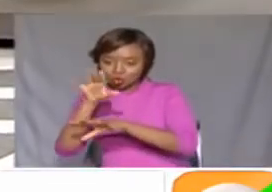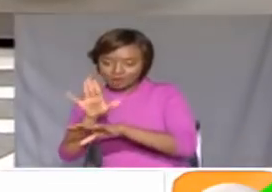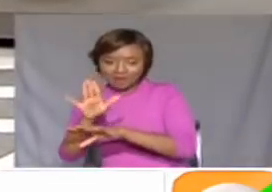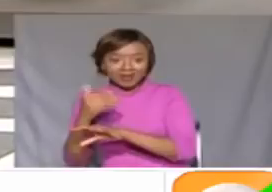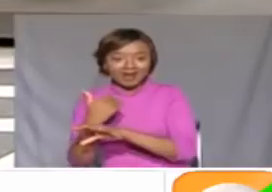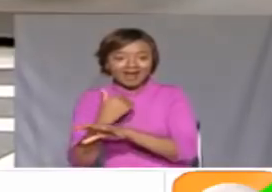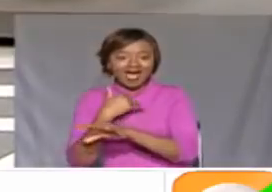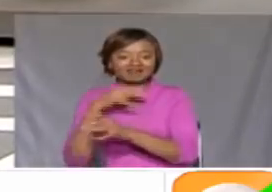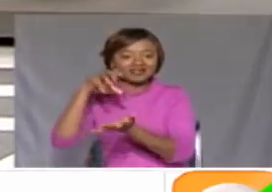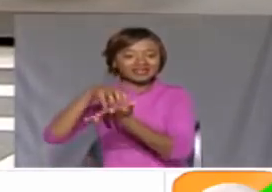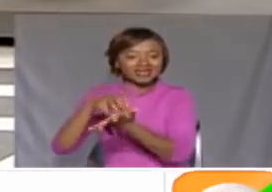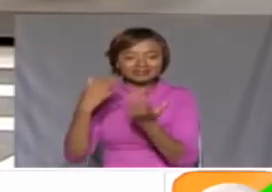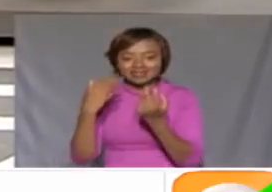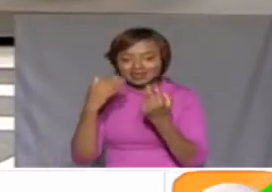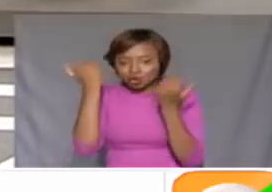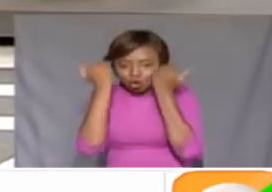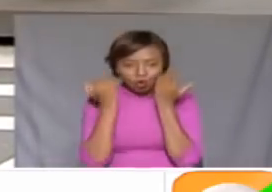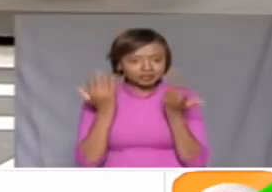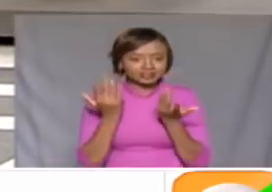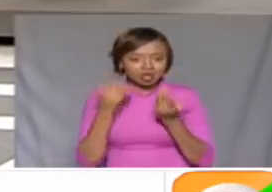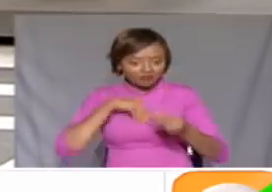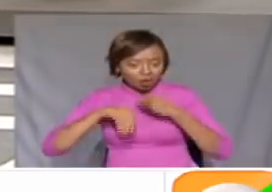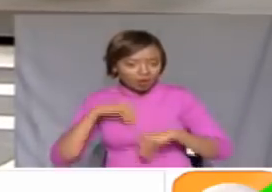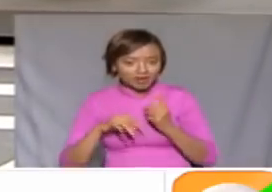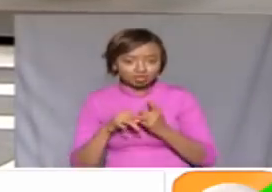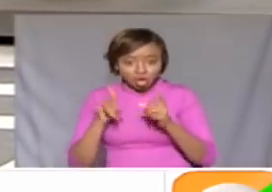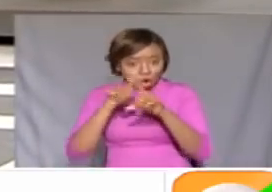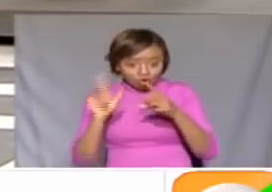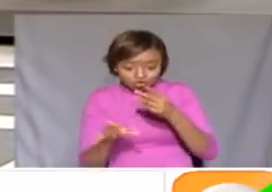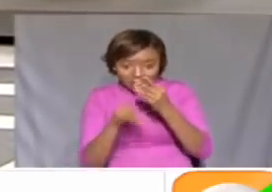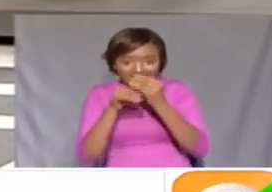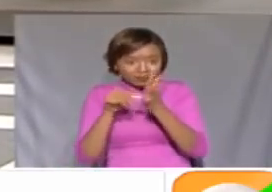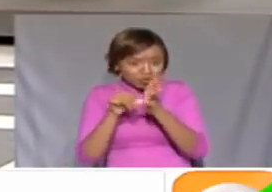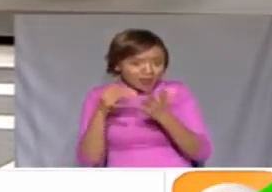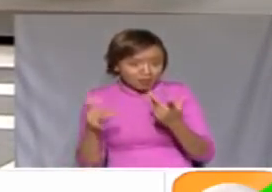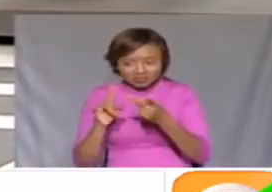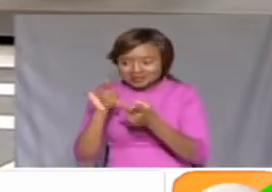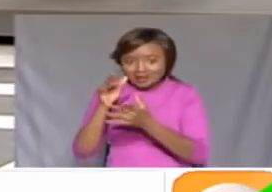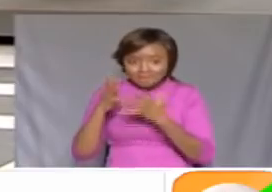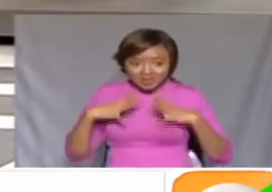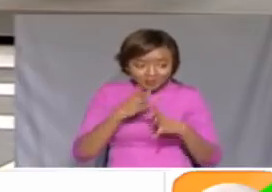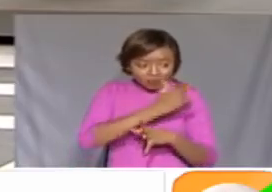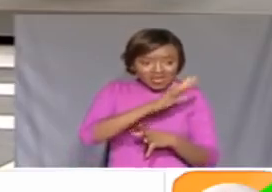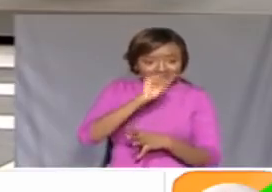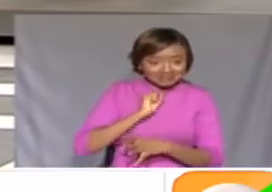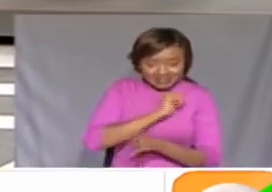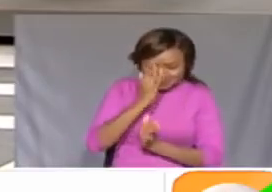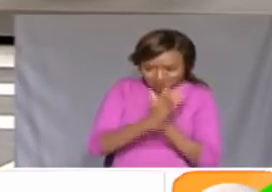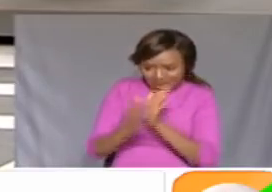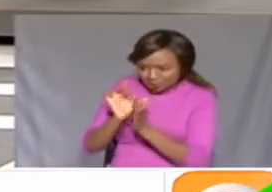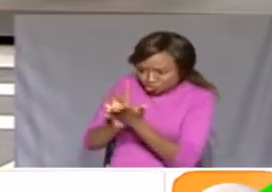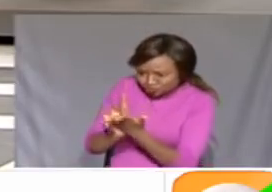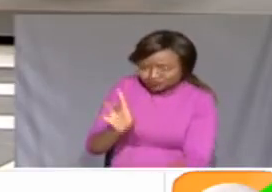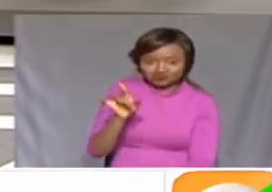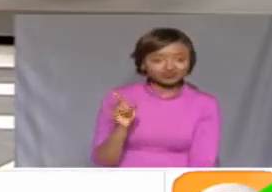well. Basically, in other democracies, by the way, Mike Sonko would not be in a position to be governor today. That's right. Mm. He